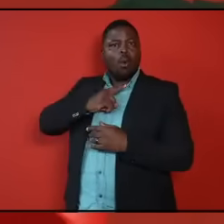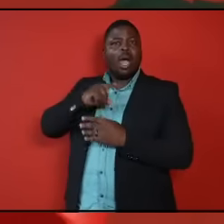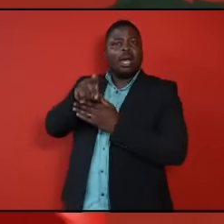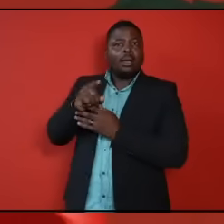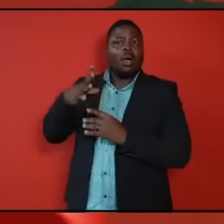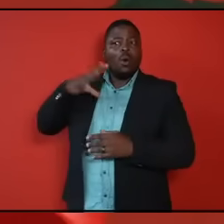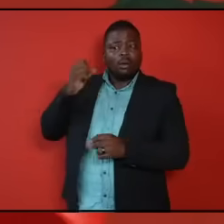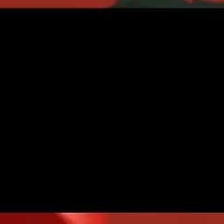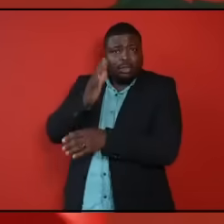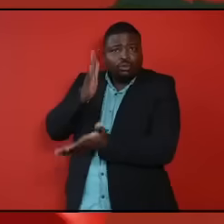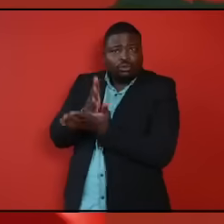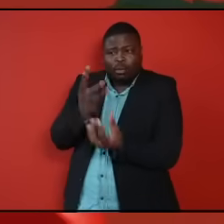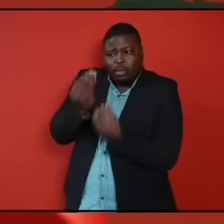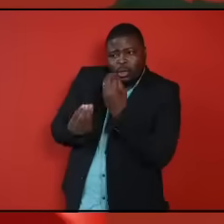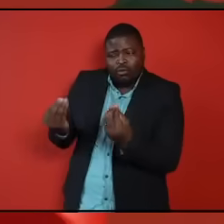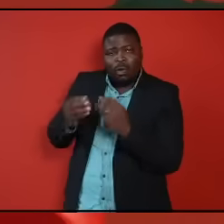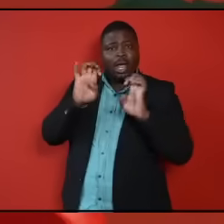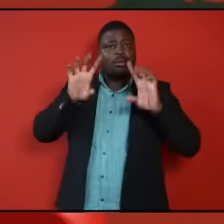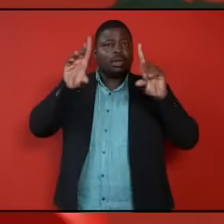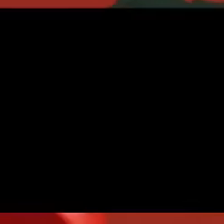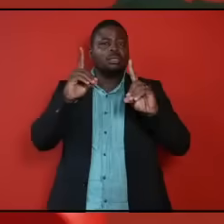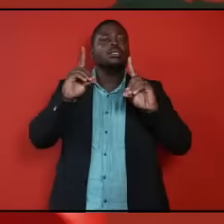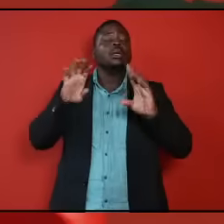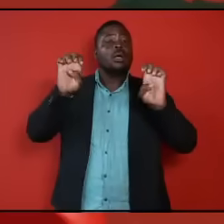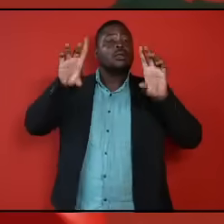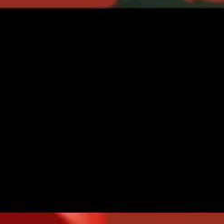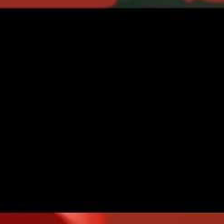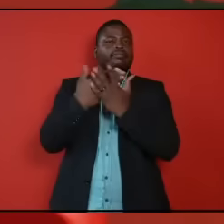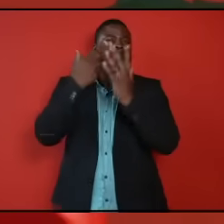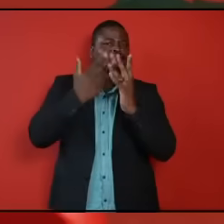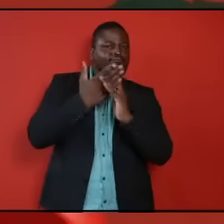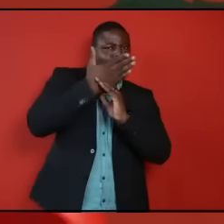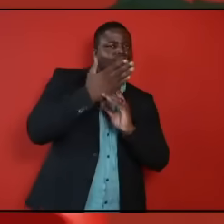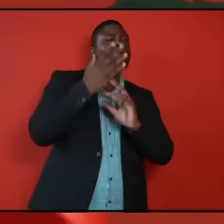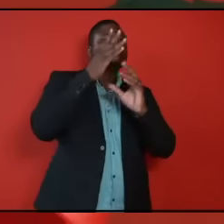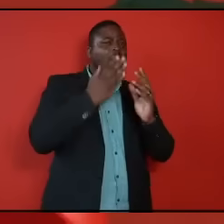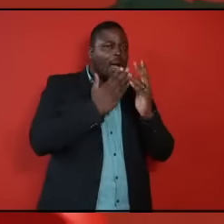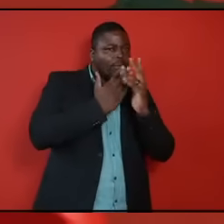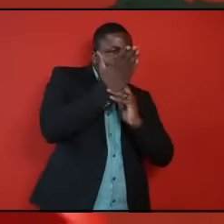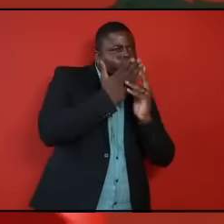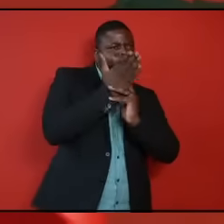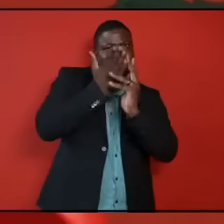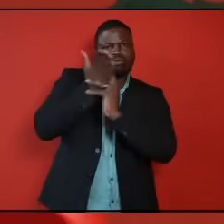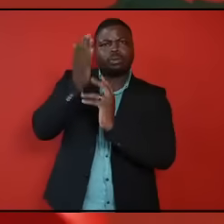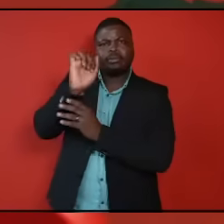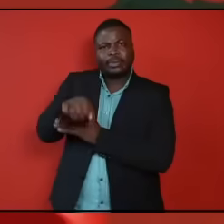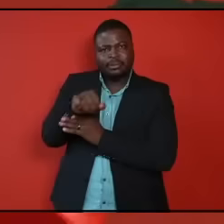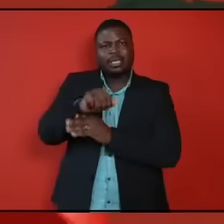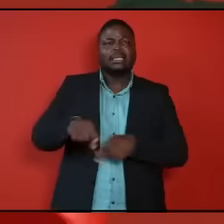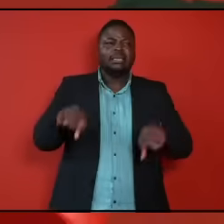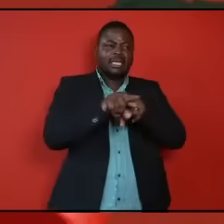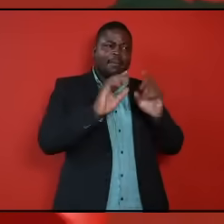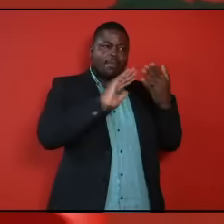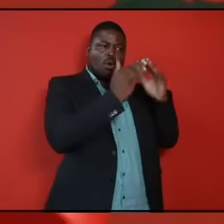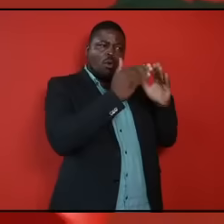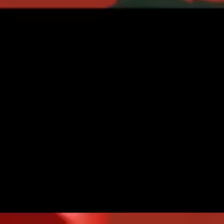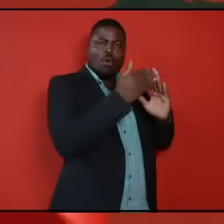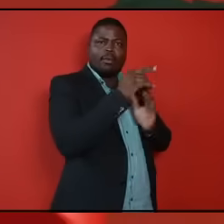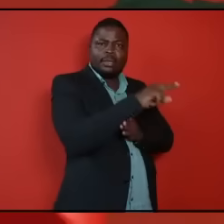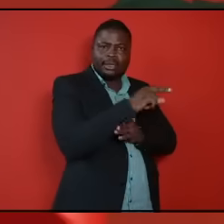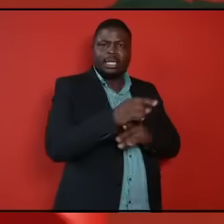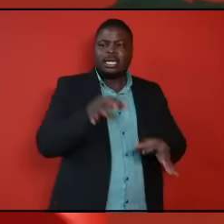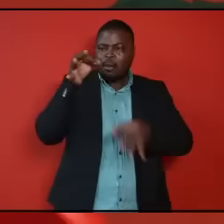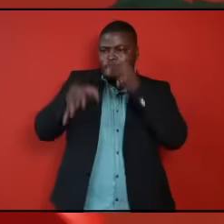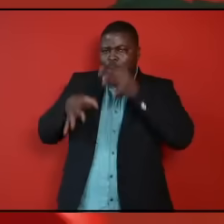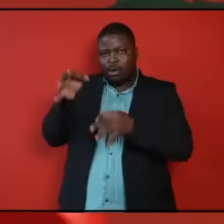of children from education. Through direct action, community mobilization, and political pressure, the